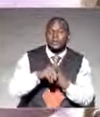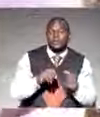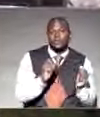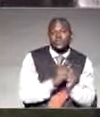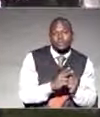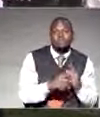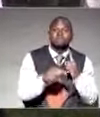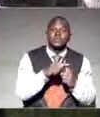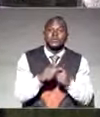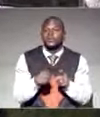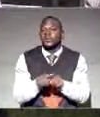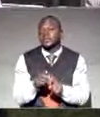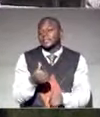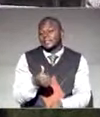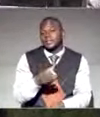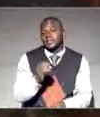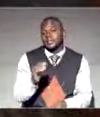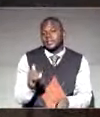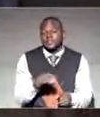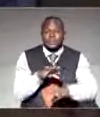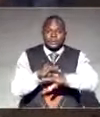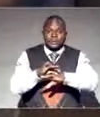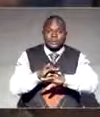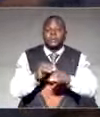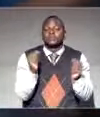positive, and 600 presented skin disease as well.